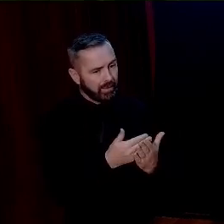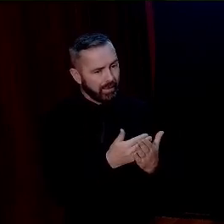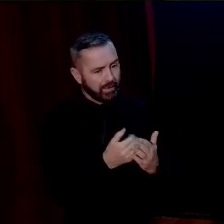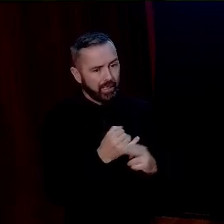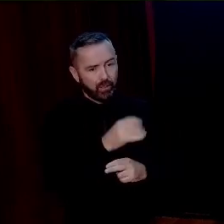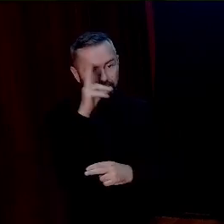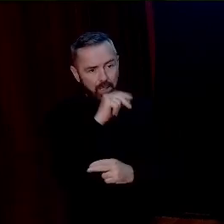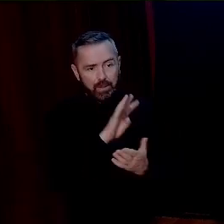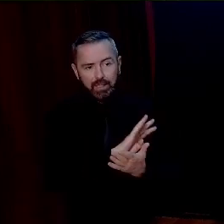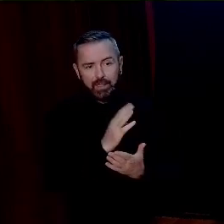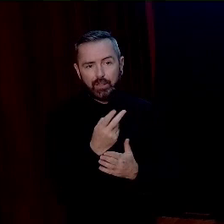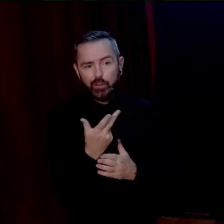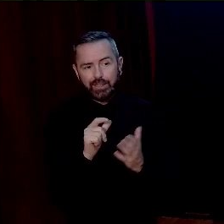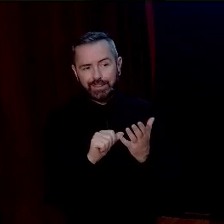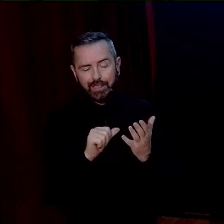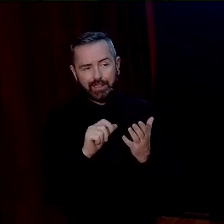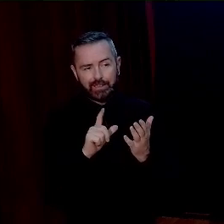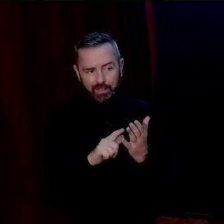to the 1937 Constitution.